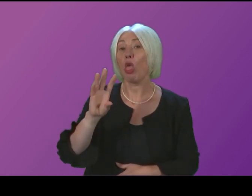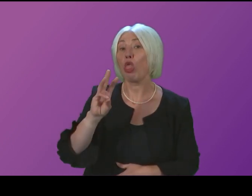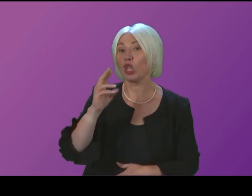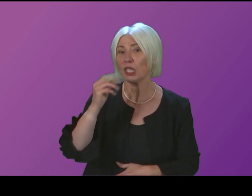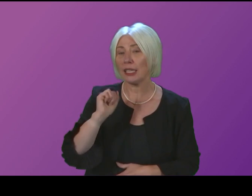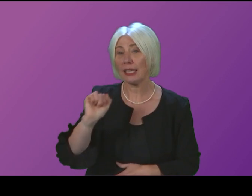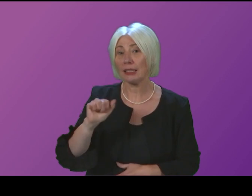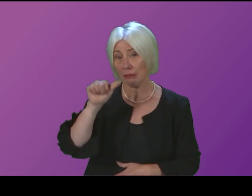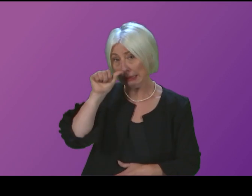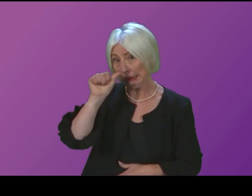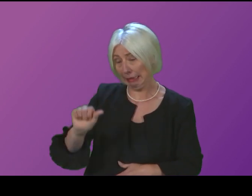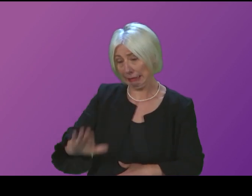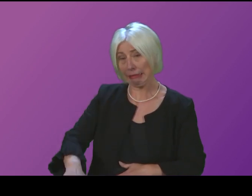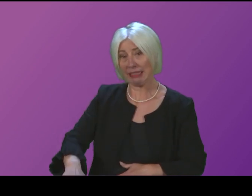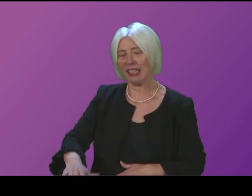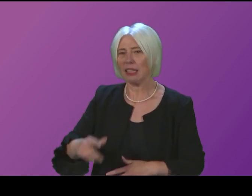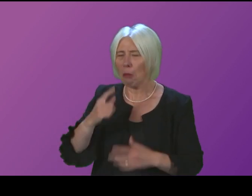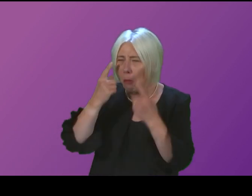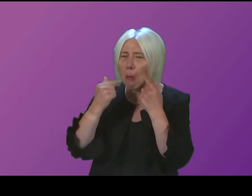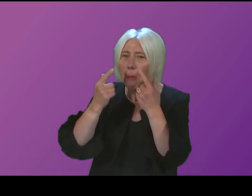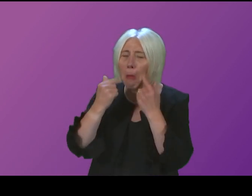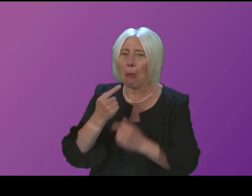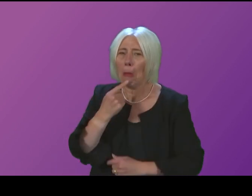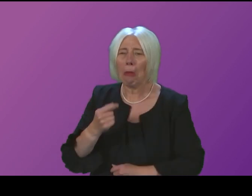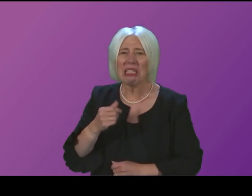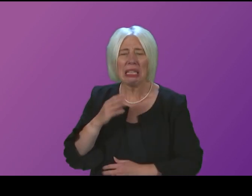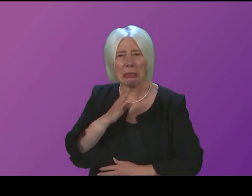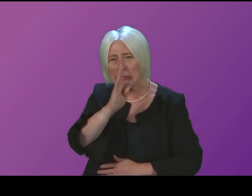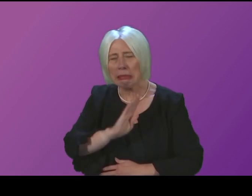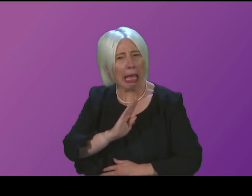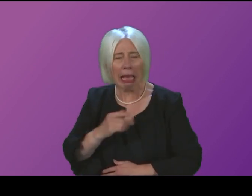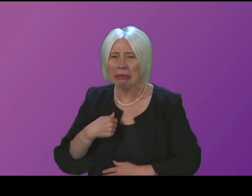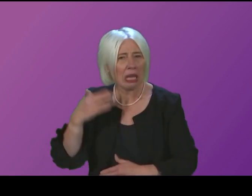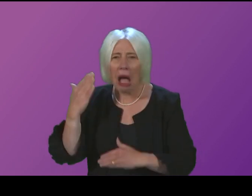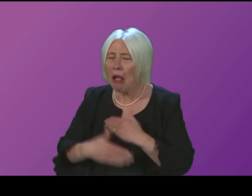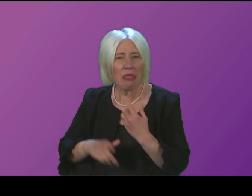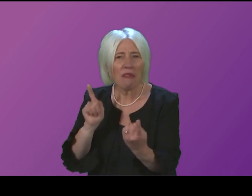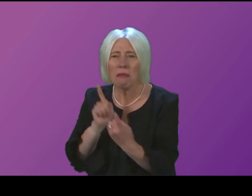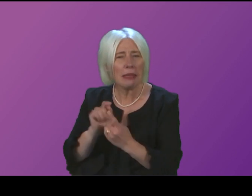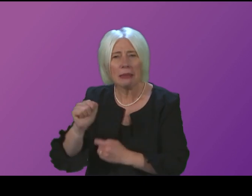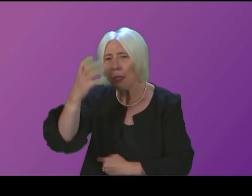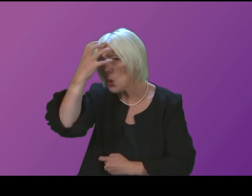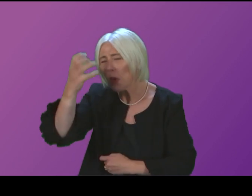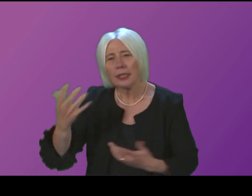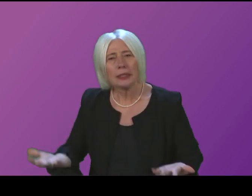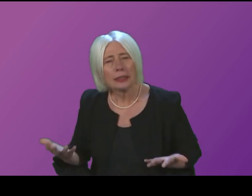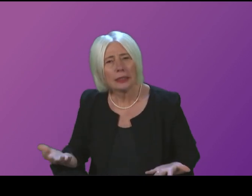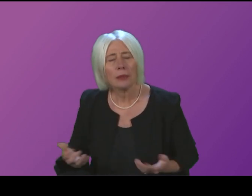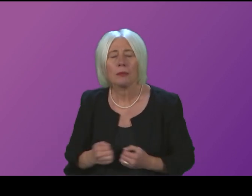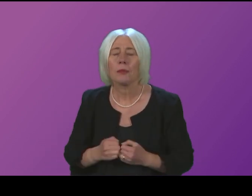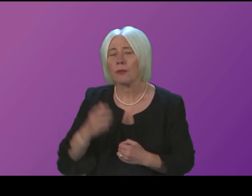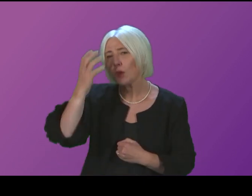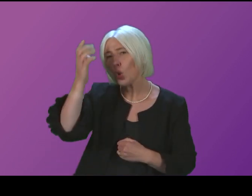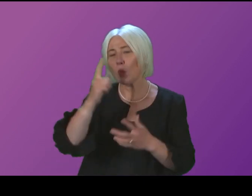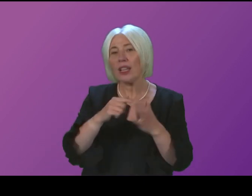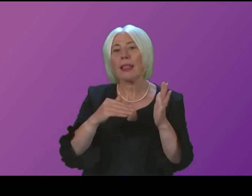a crying six-year-old who said he was sad because he will never get to meet the Queen. Queen Elizabeth II